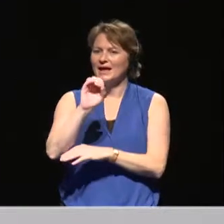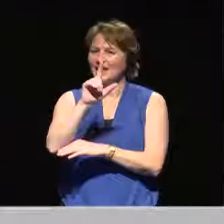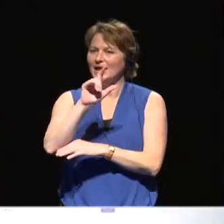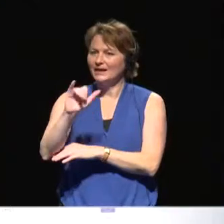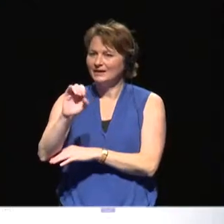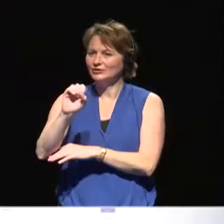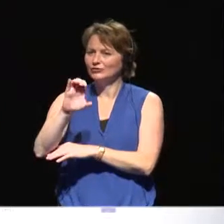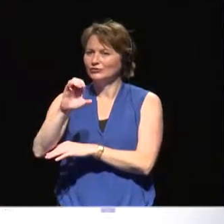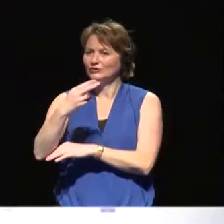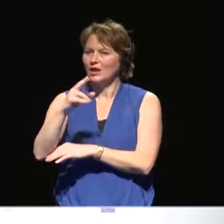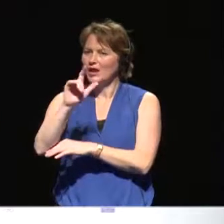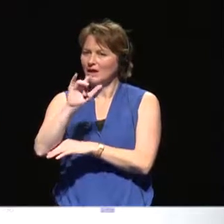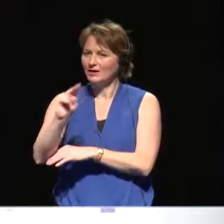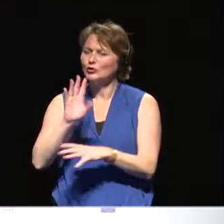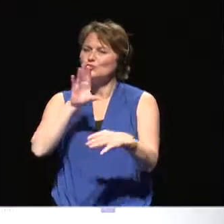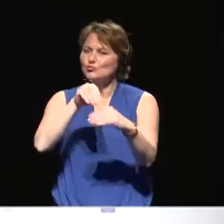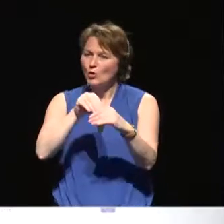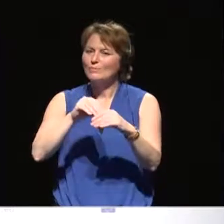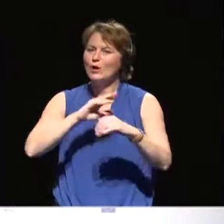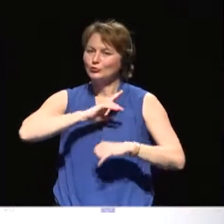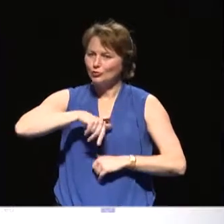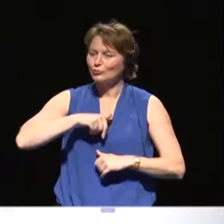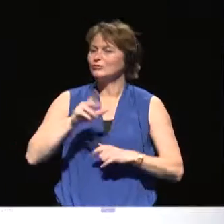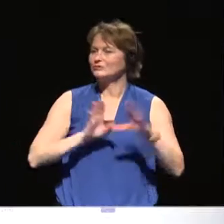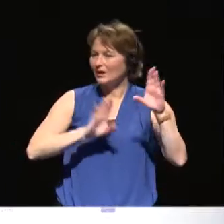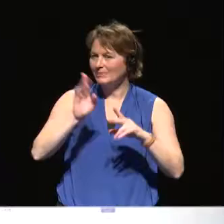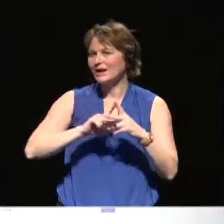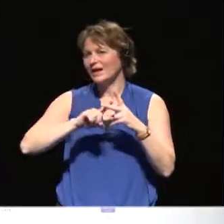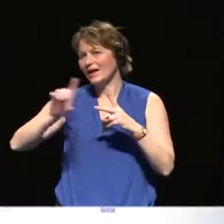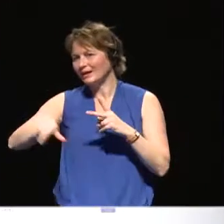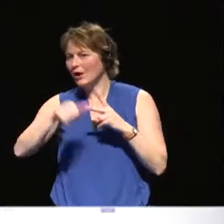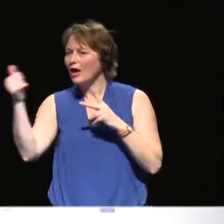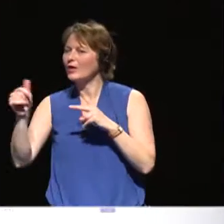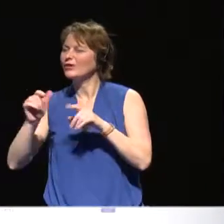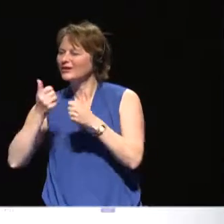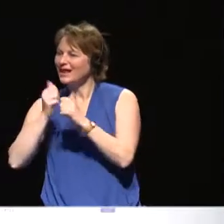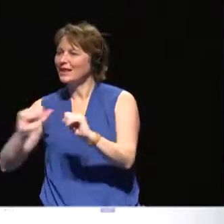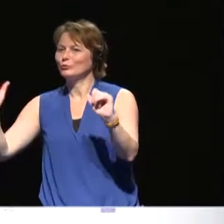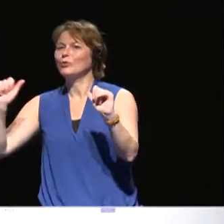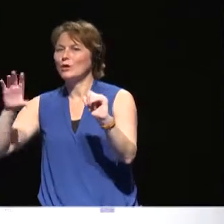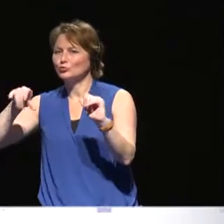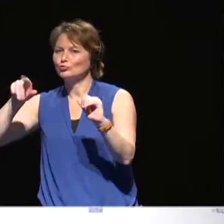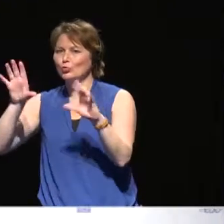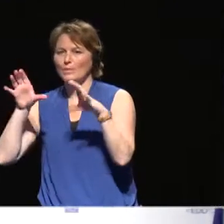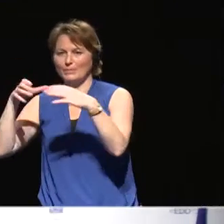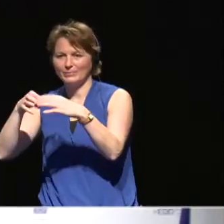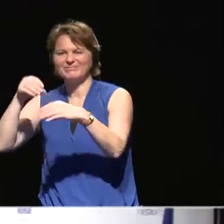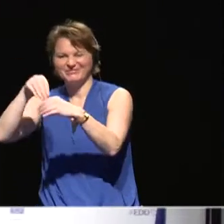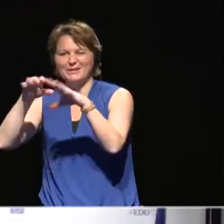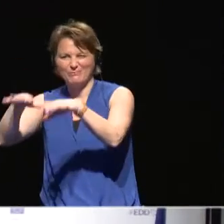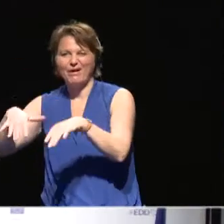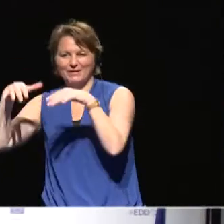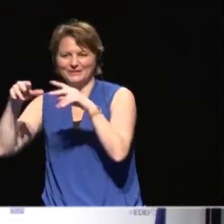of Socialists and Democrats, and Charles Goerens from the ALDE group, the Liberal group in the European Parliament. Today we